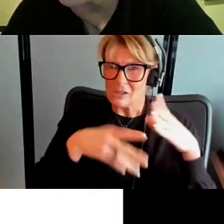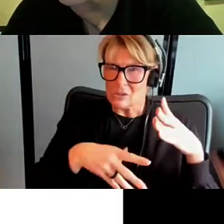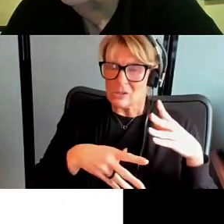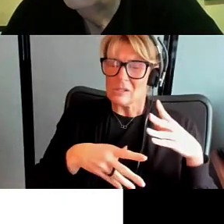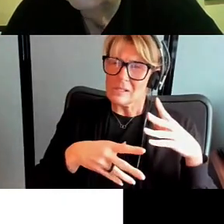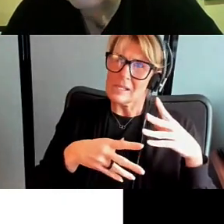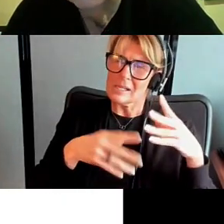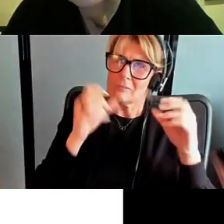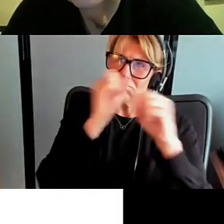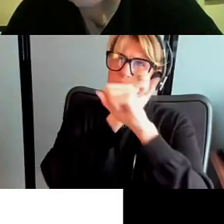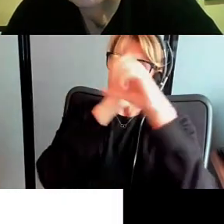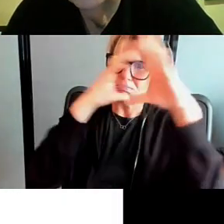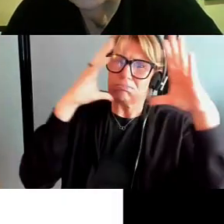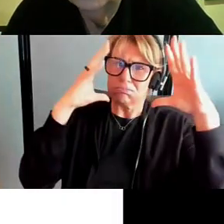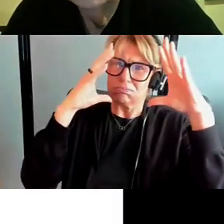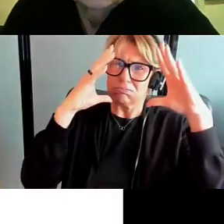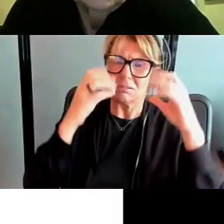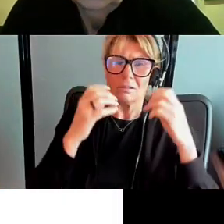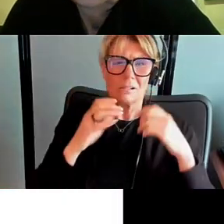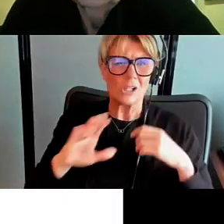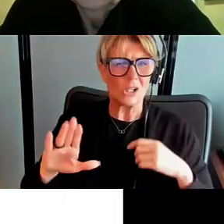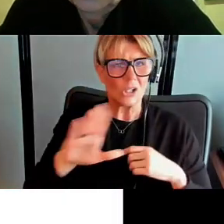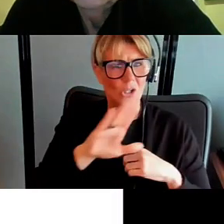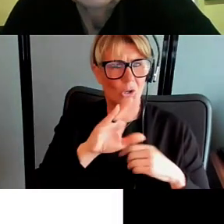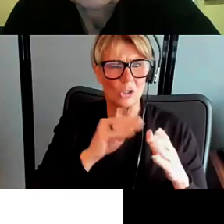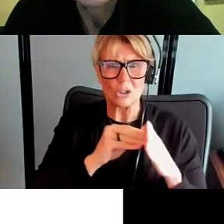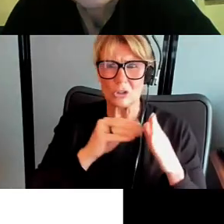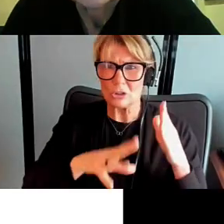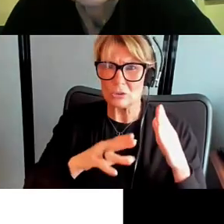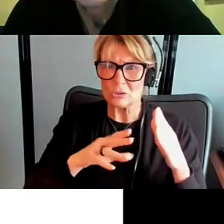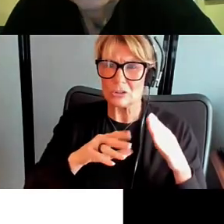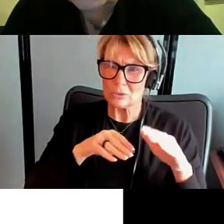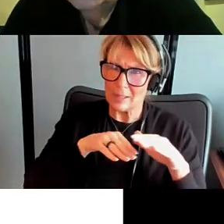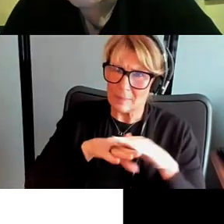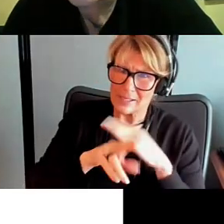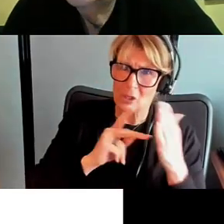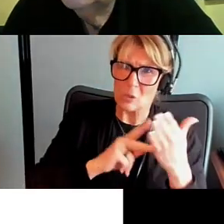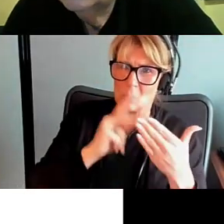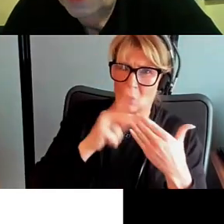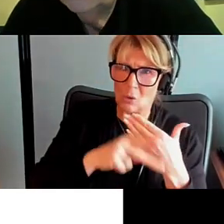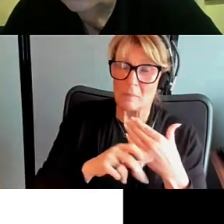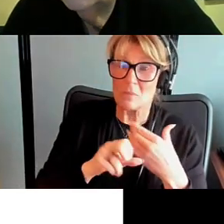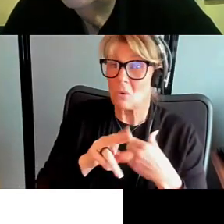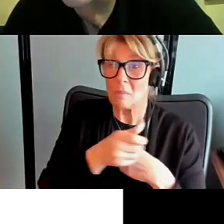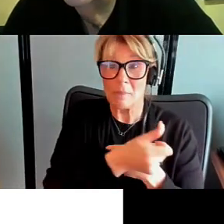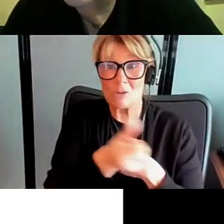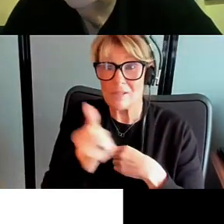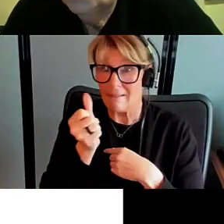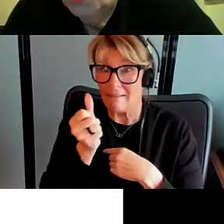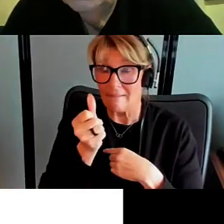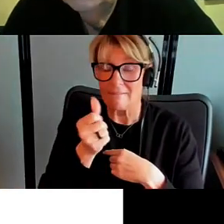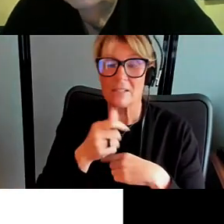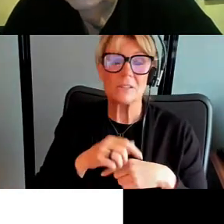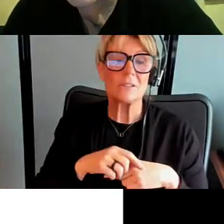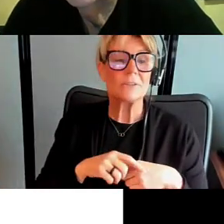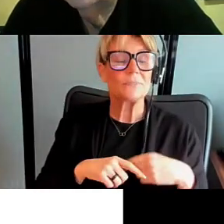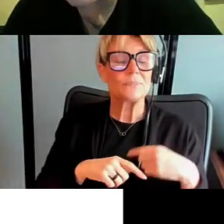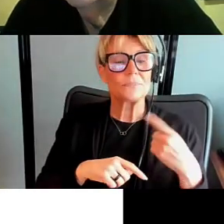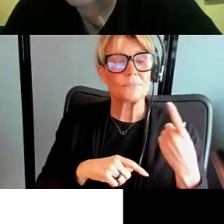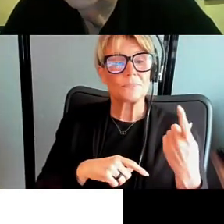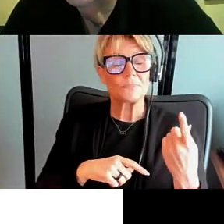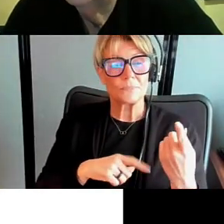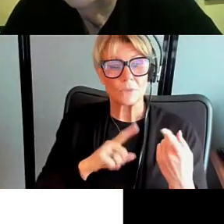we think about the students that come into our programs, and perhaps even ourselves. So there was that. There was one